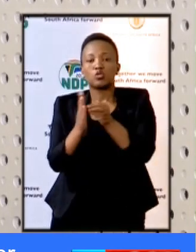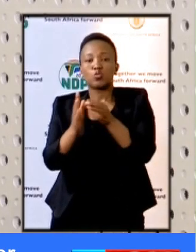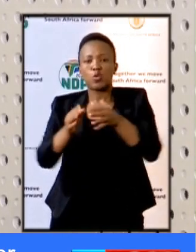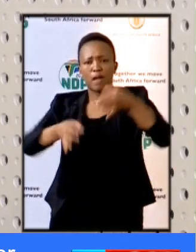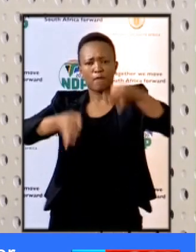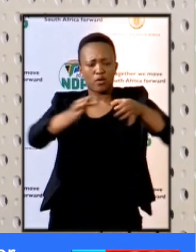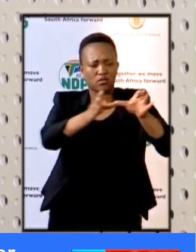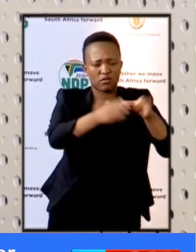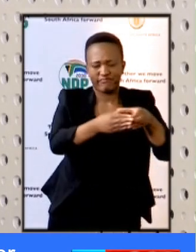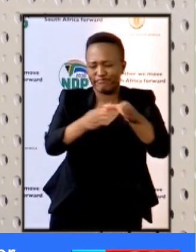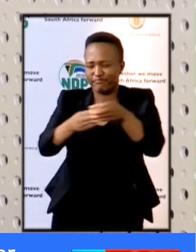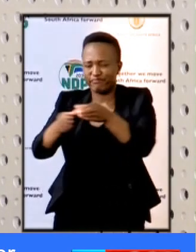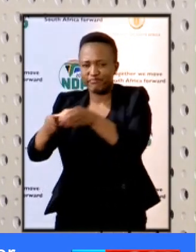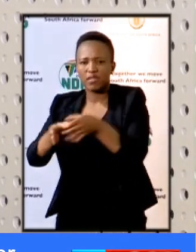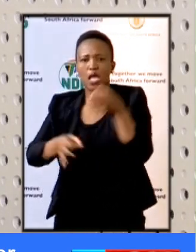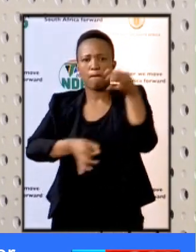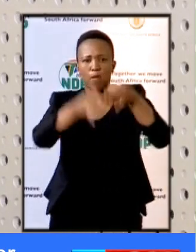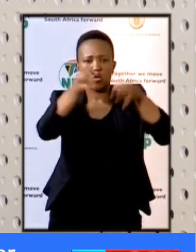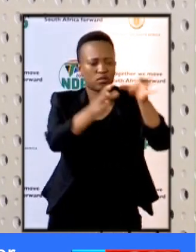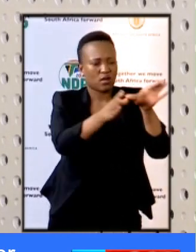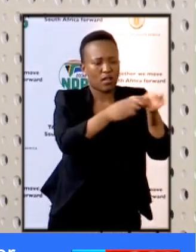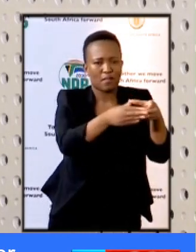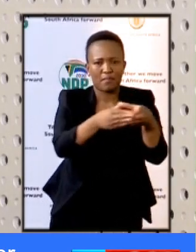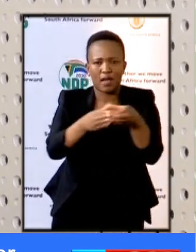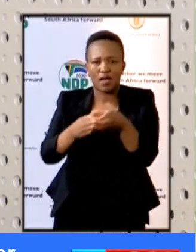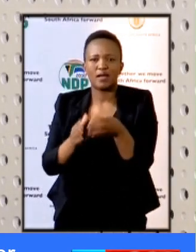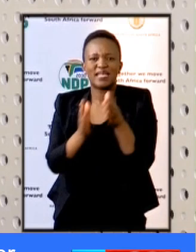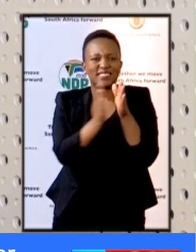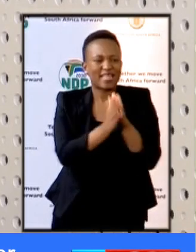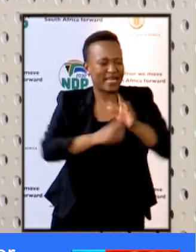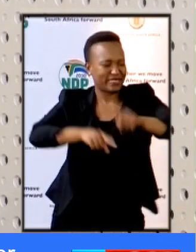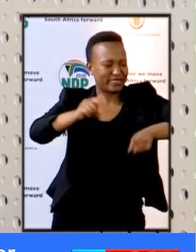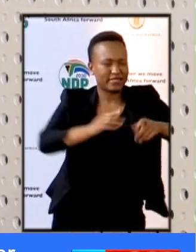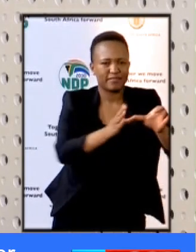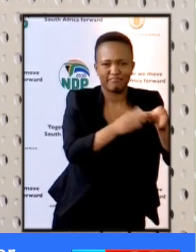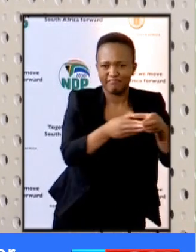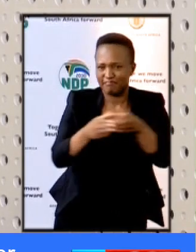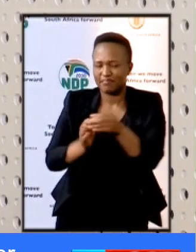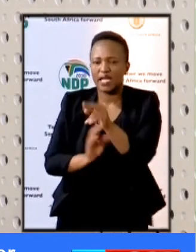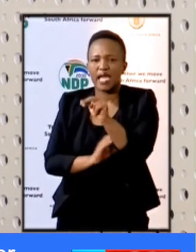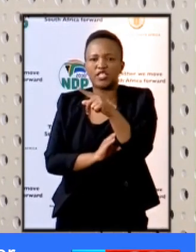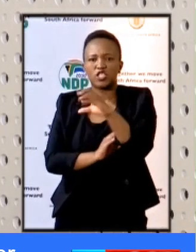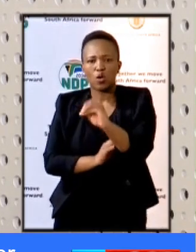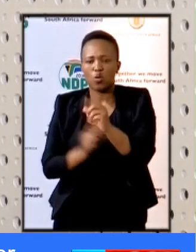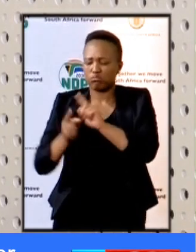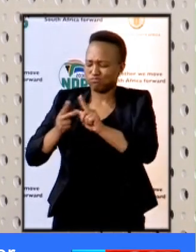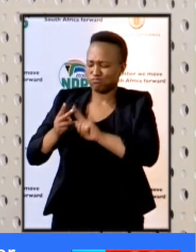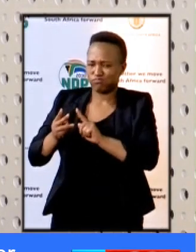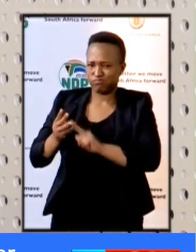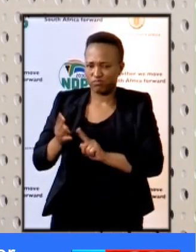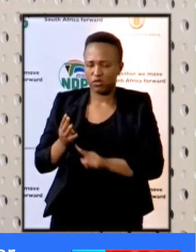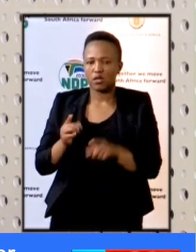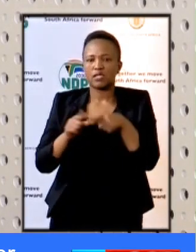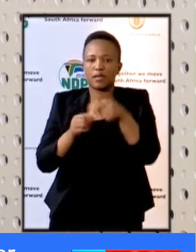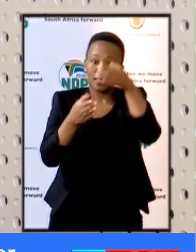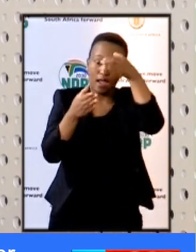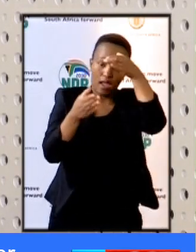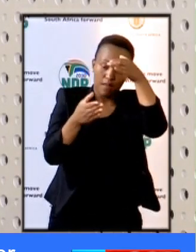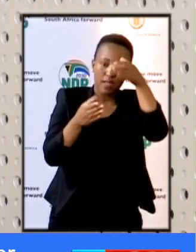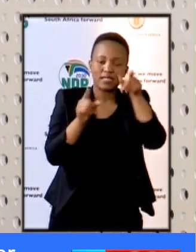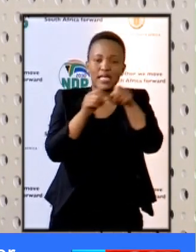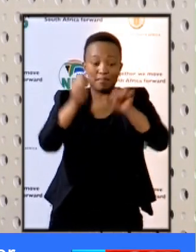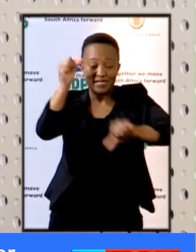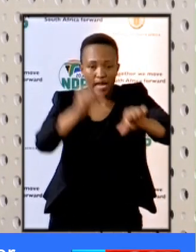formations, political parties, religious formations, and non-governmental organizations, academics, and